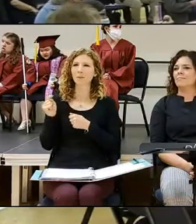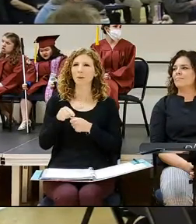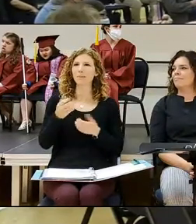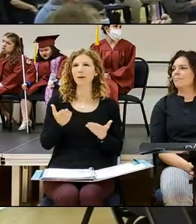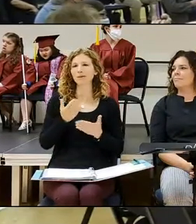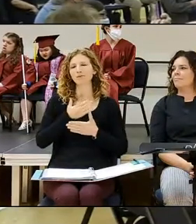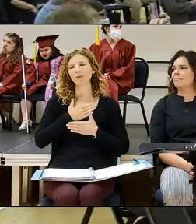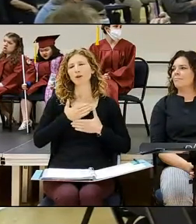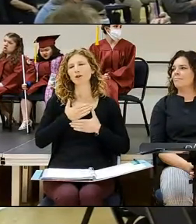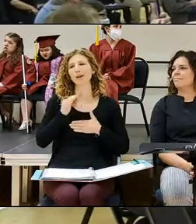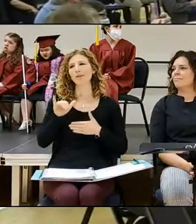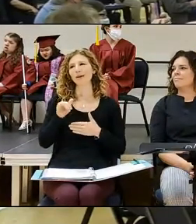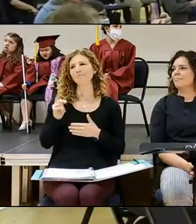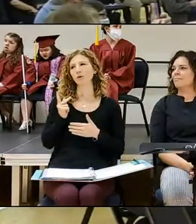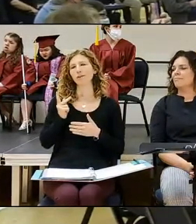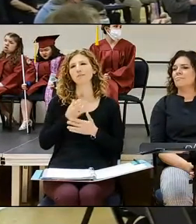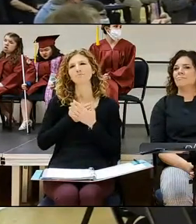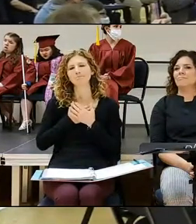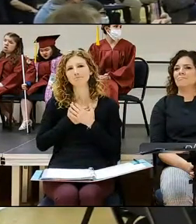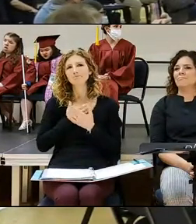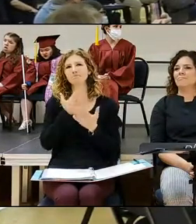So, thank you.